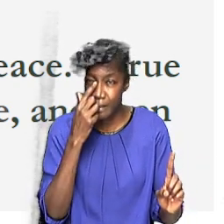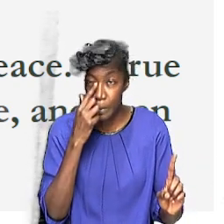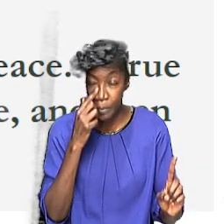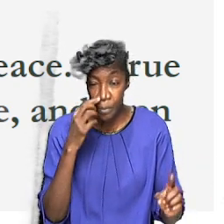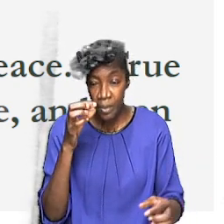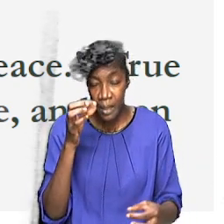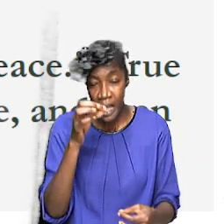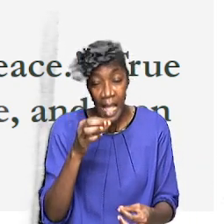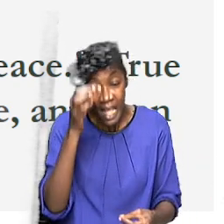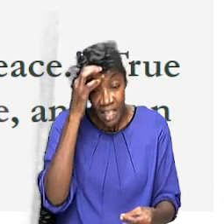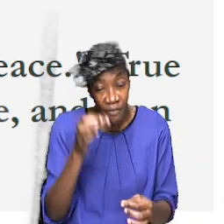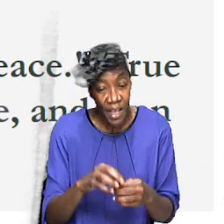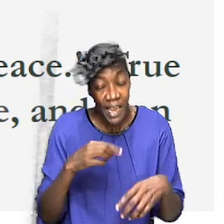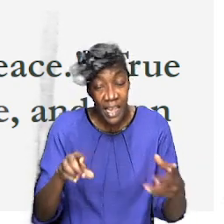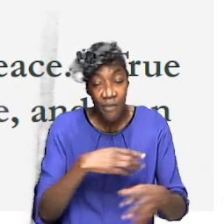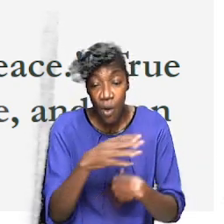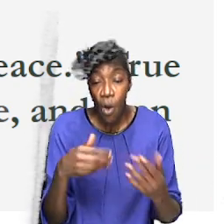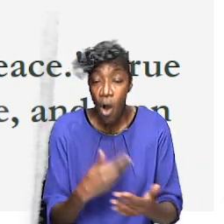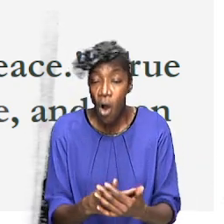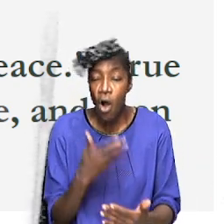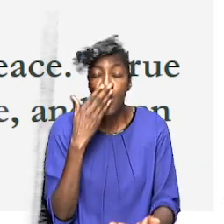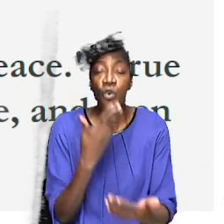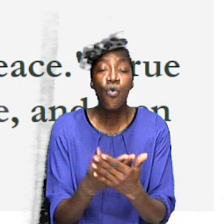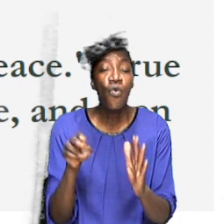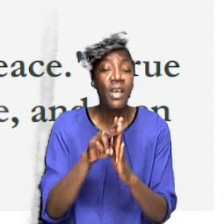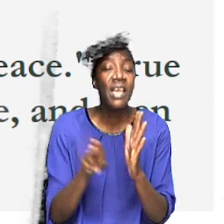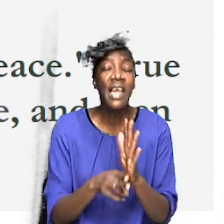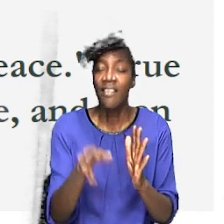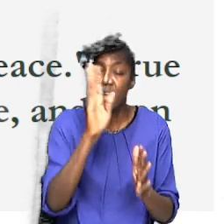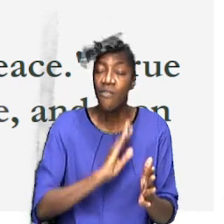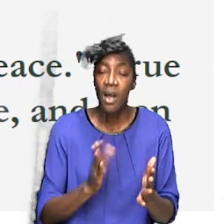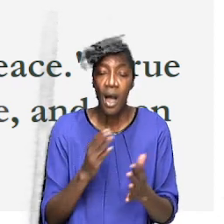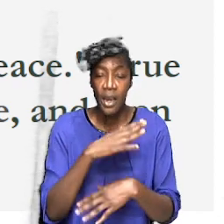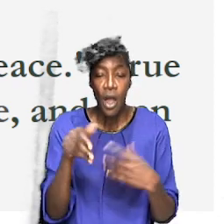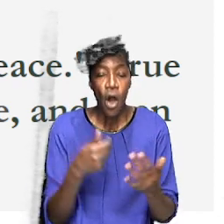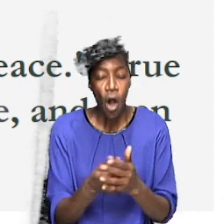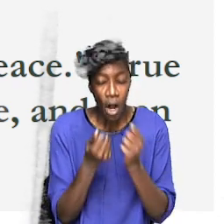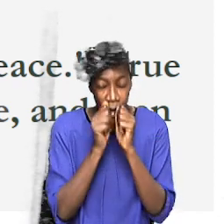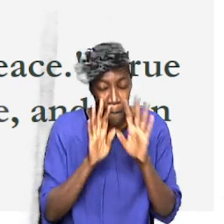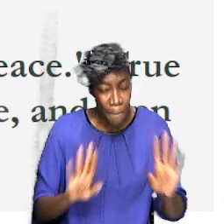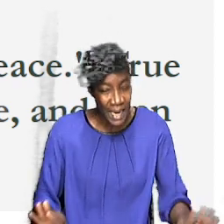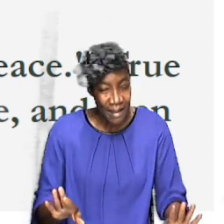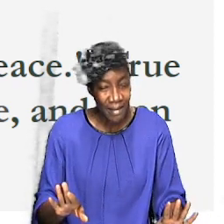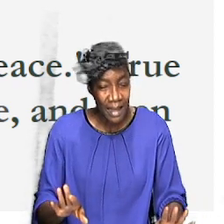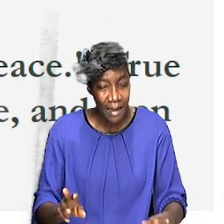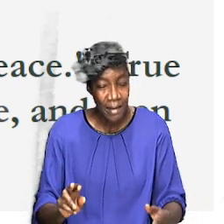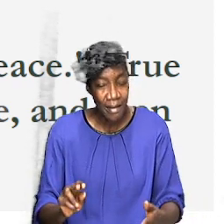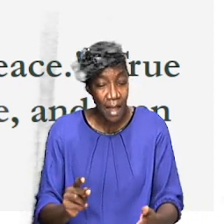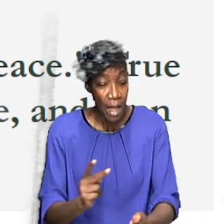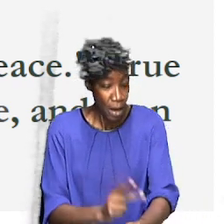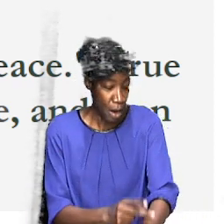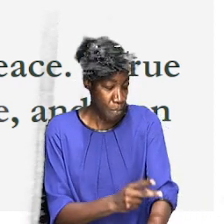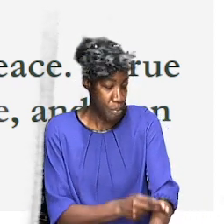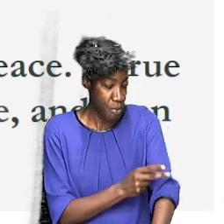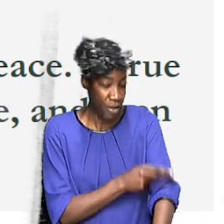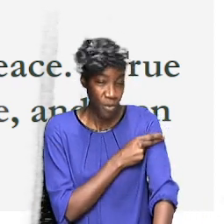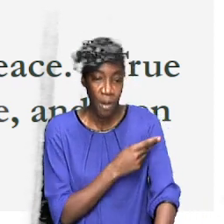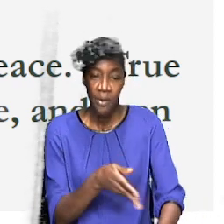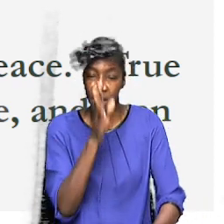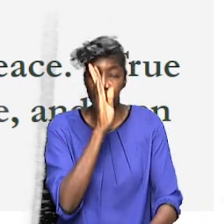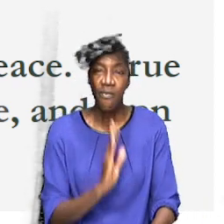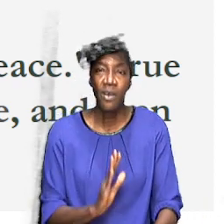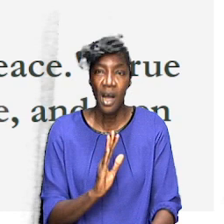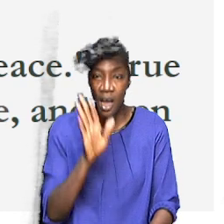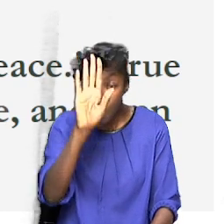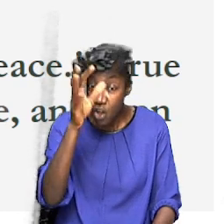God, all the goodness of God, all the blessings of God, all the prosperity of God. That's what your faith has done